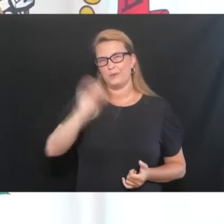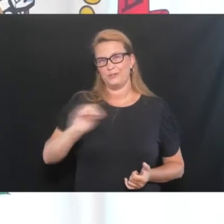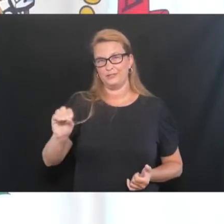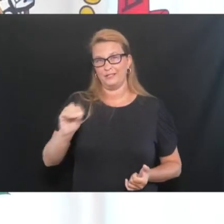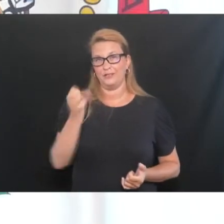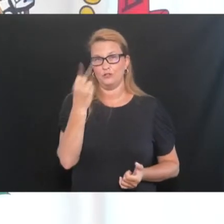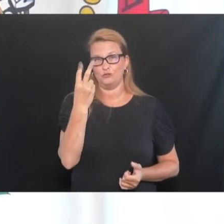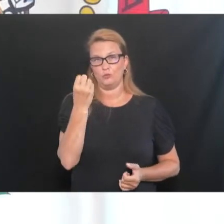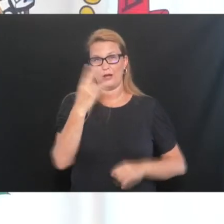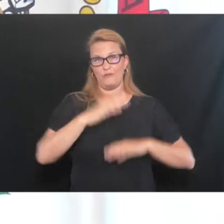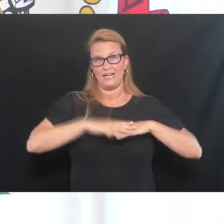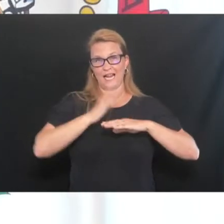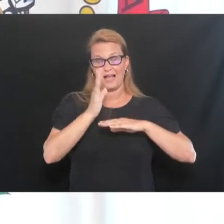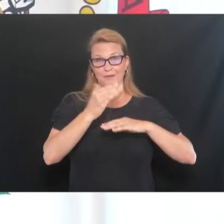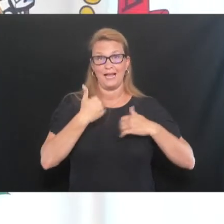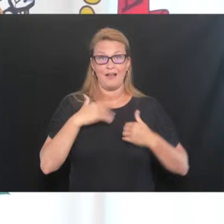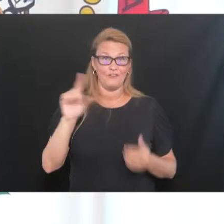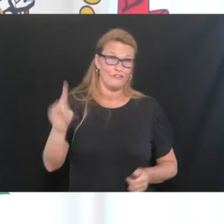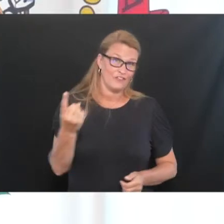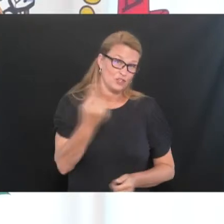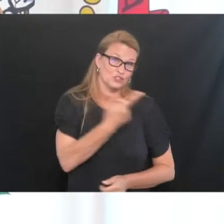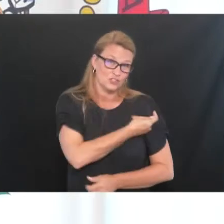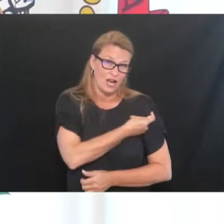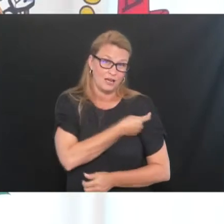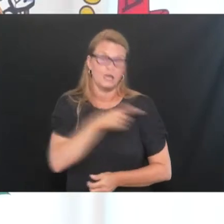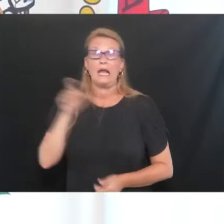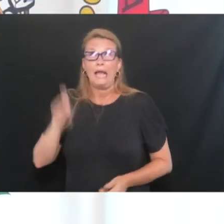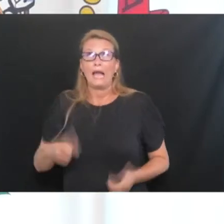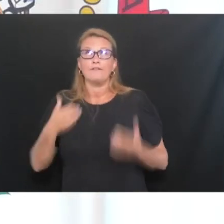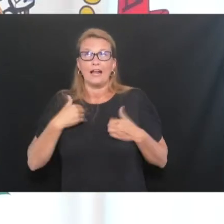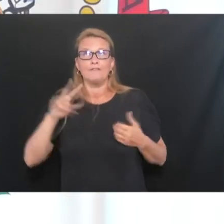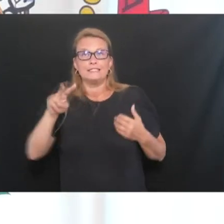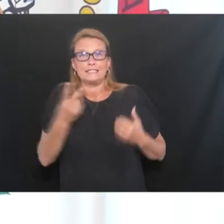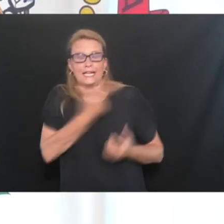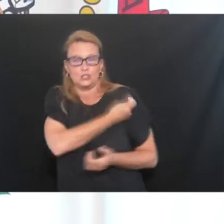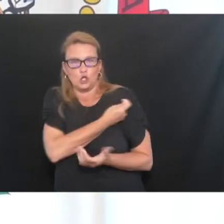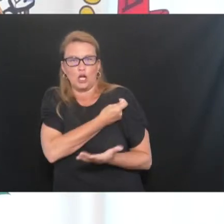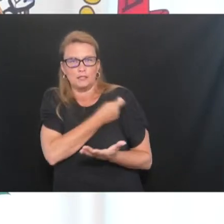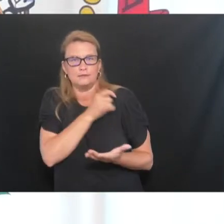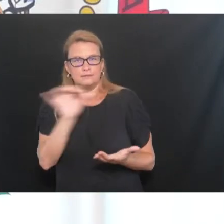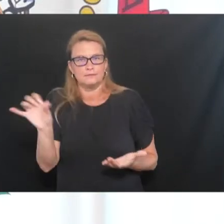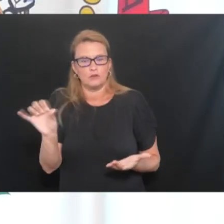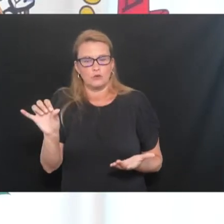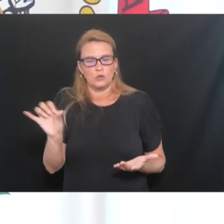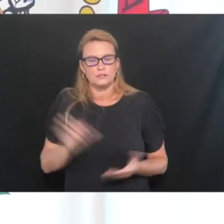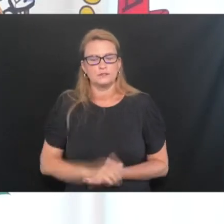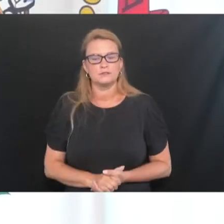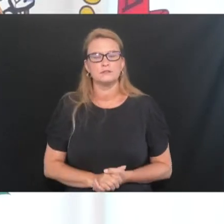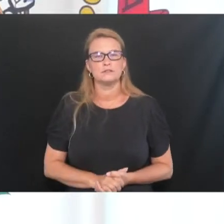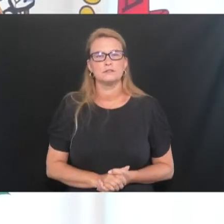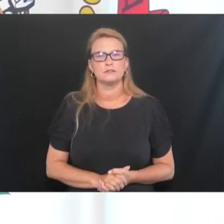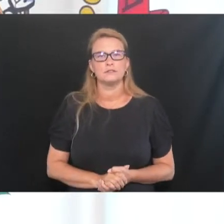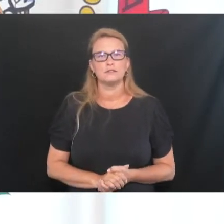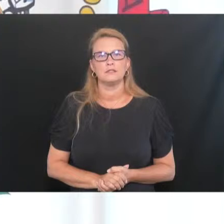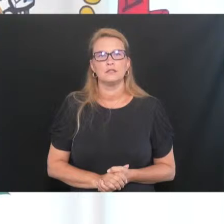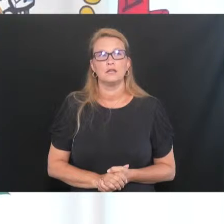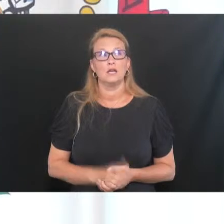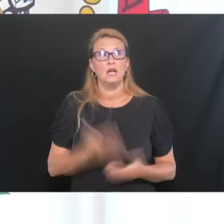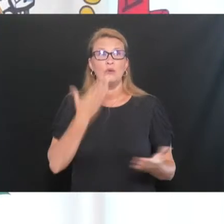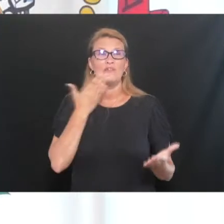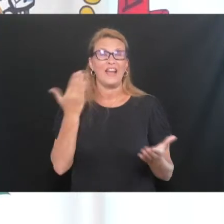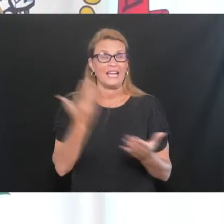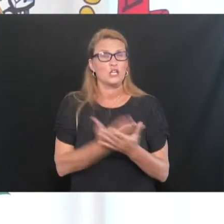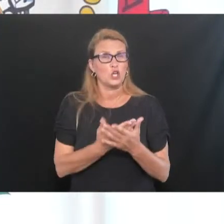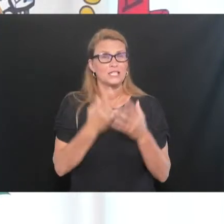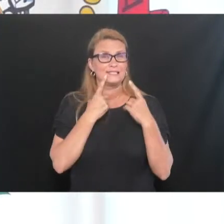12 and olders that have had one shot. Now, they got to get their second shot. And for the most part, we've had a pretty dadgum good